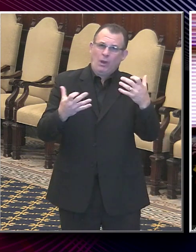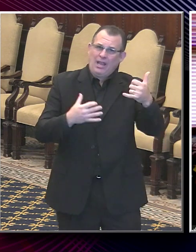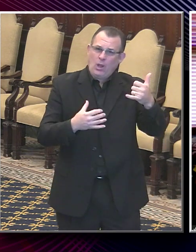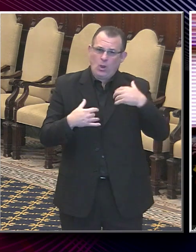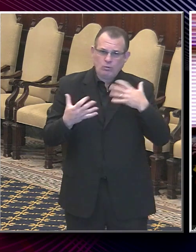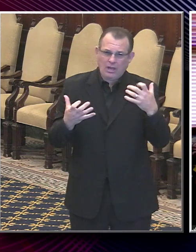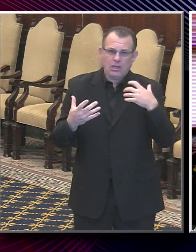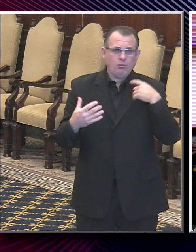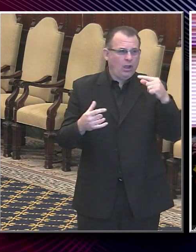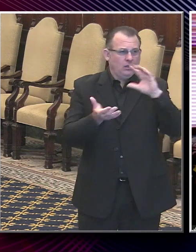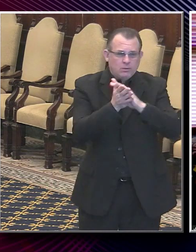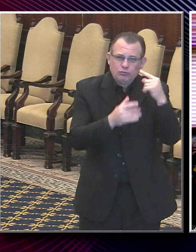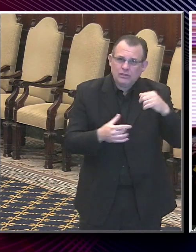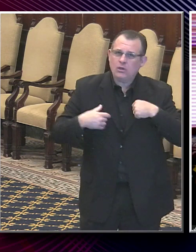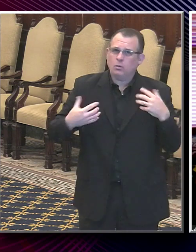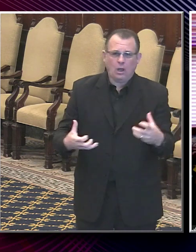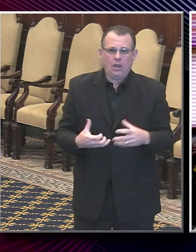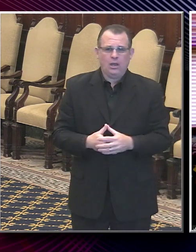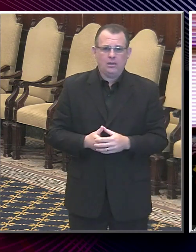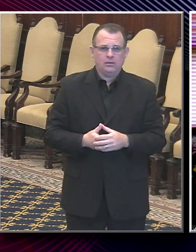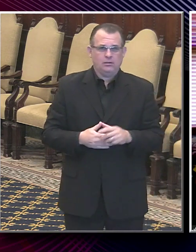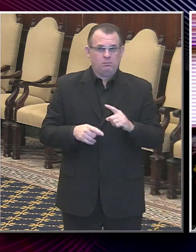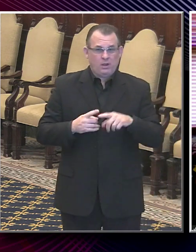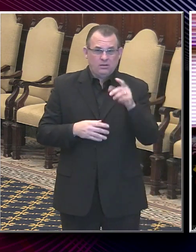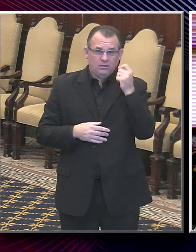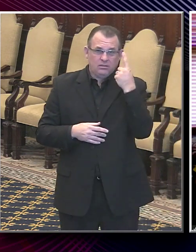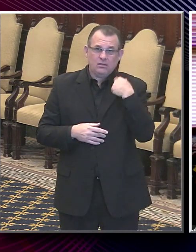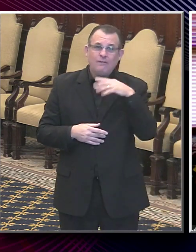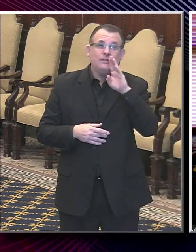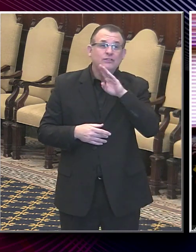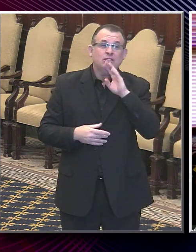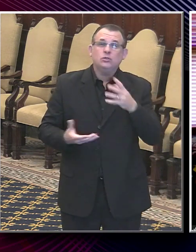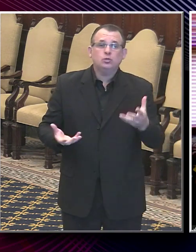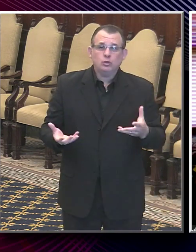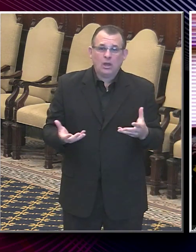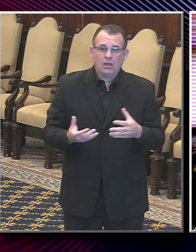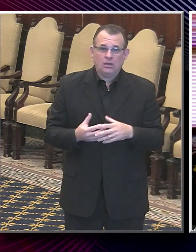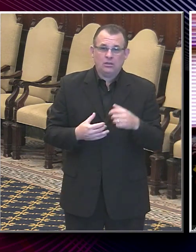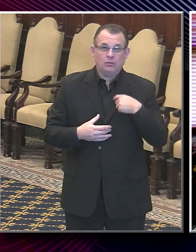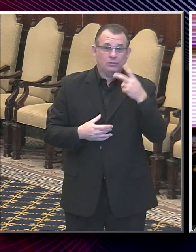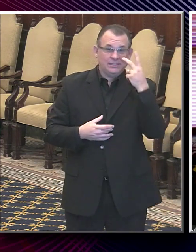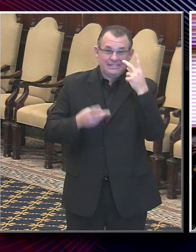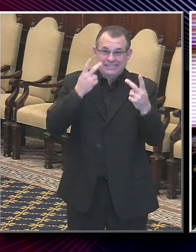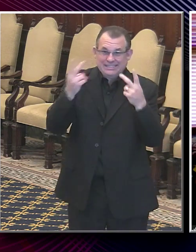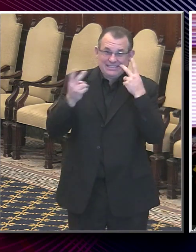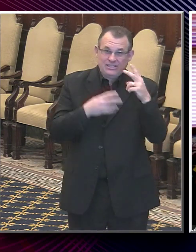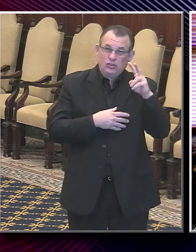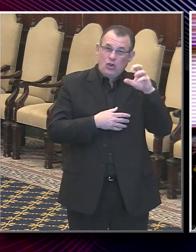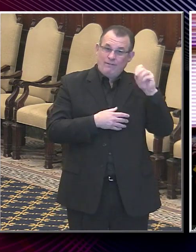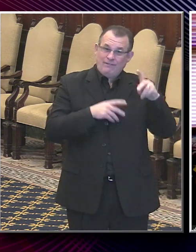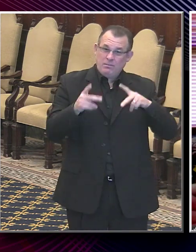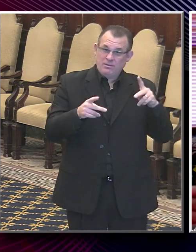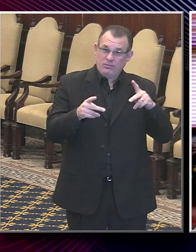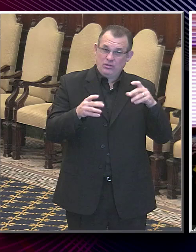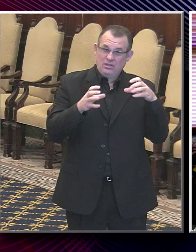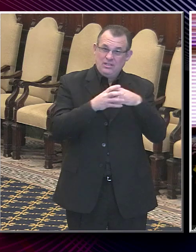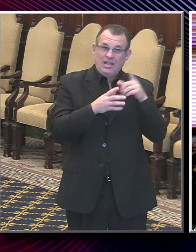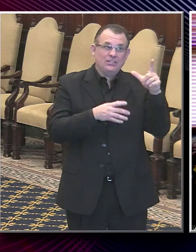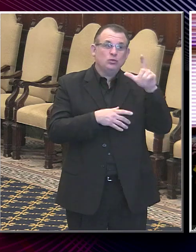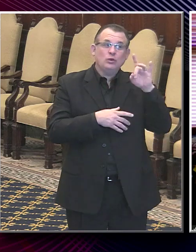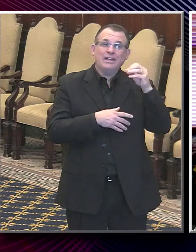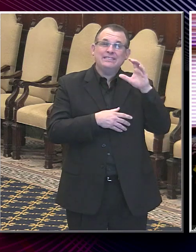schedule. But the frustration about this is that when you see 250 people at 28th and Cecil B. Moore,